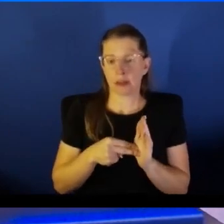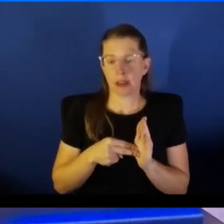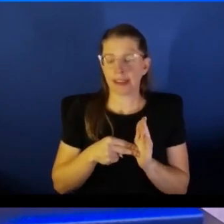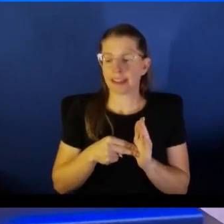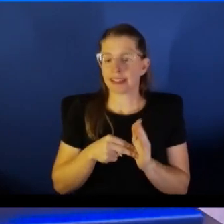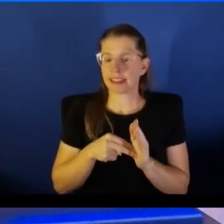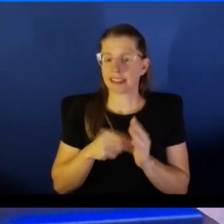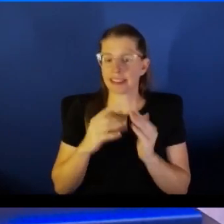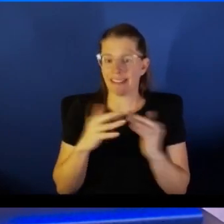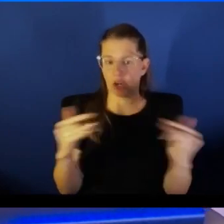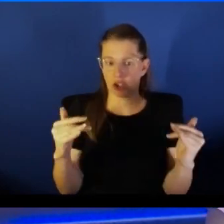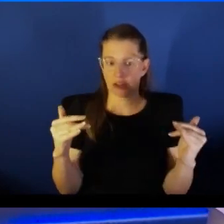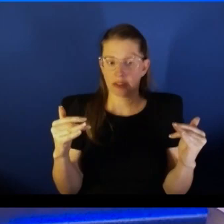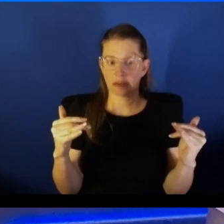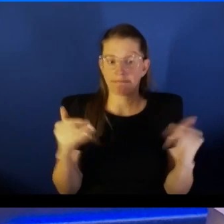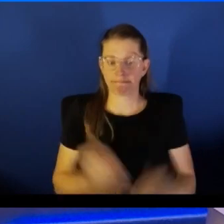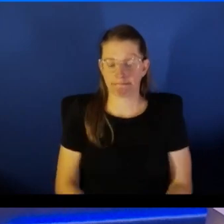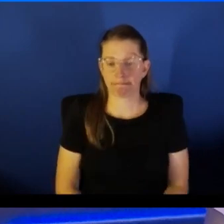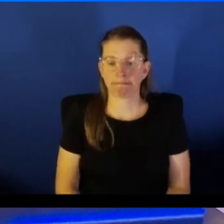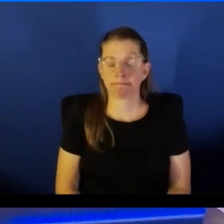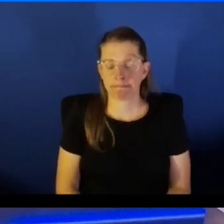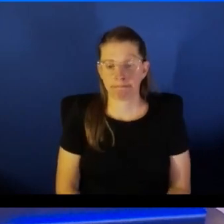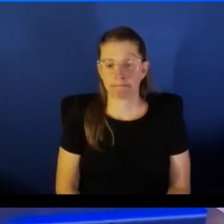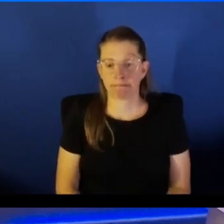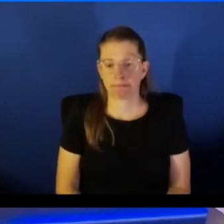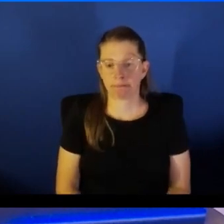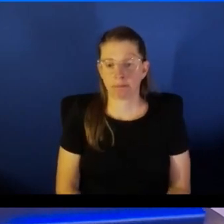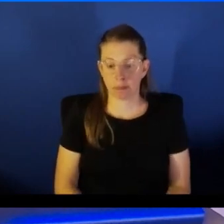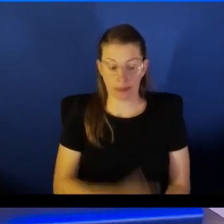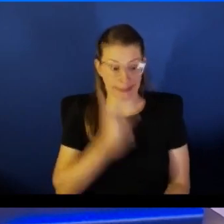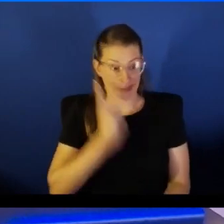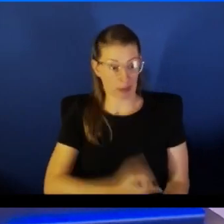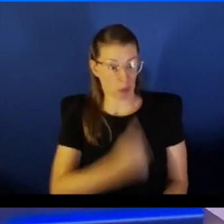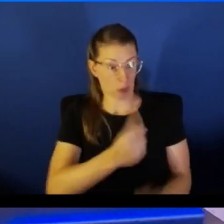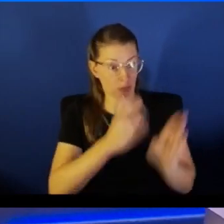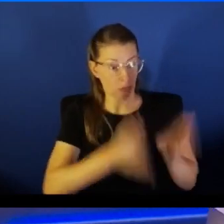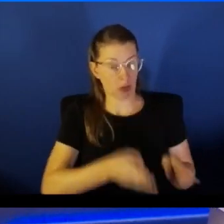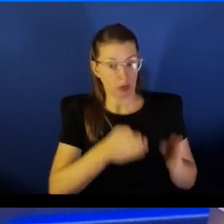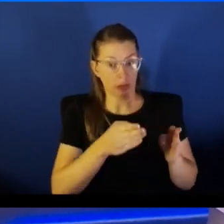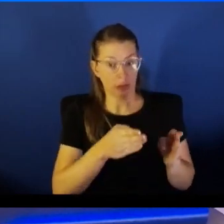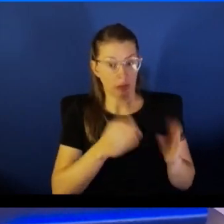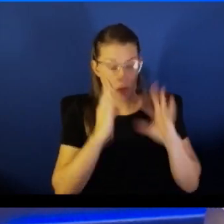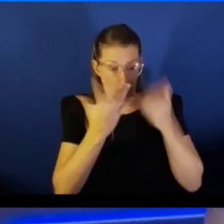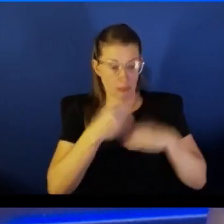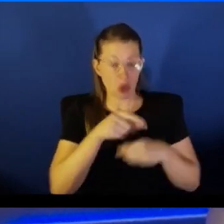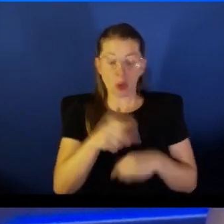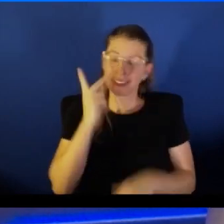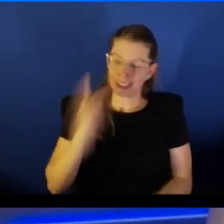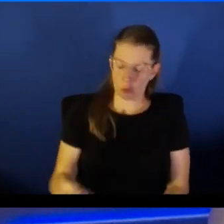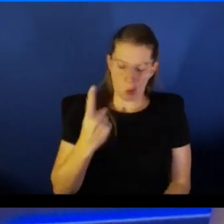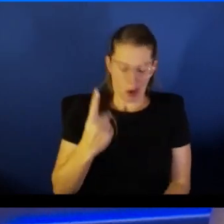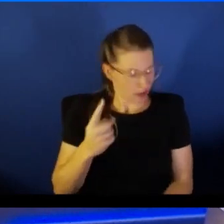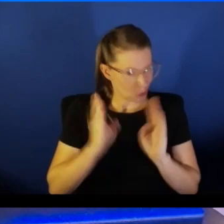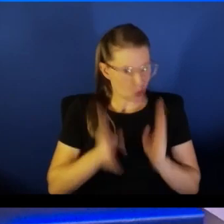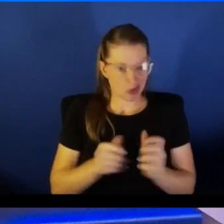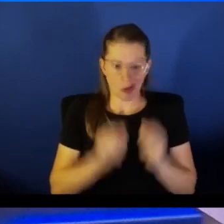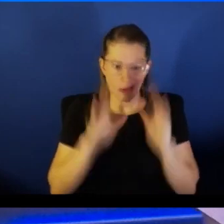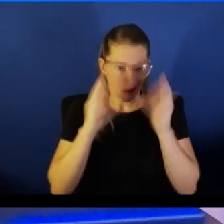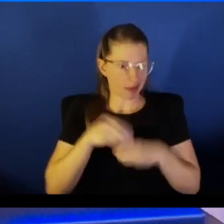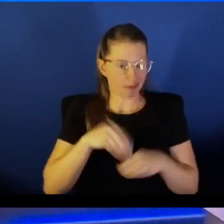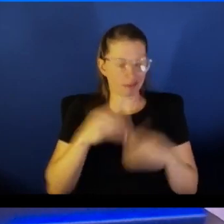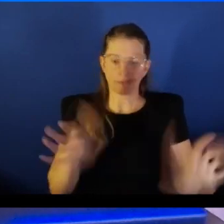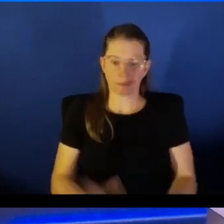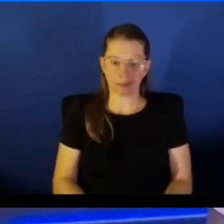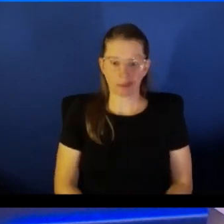and we have a saying that you see one person with autism, you see one person with autism. So it is really important to acknowledge